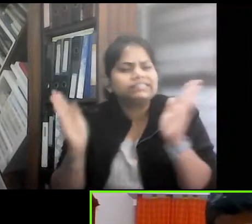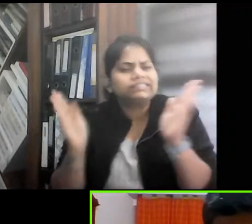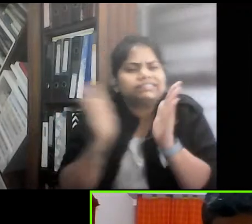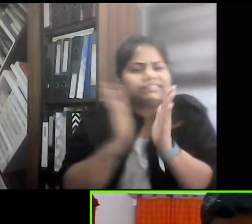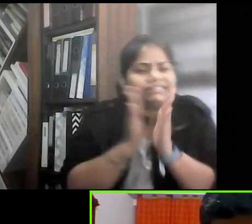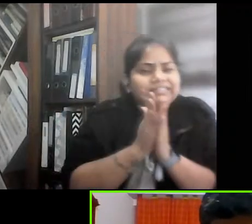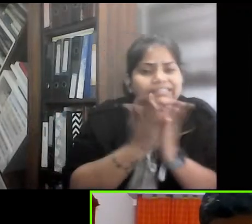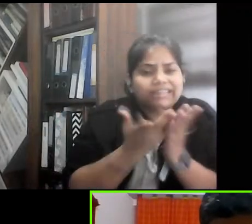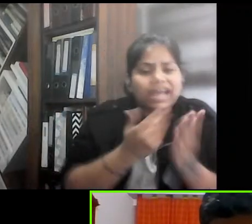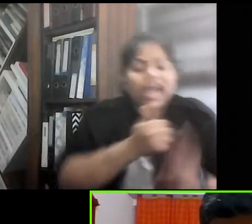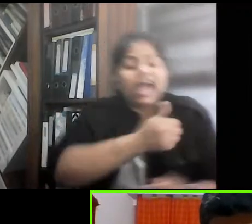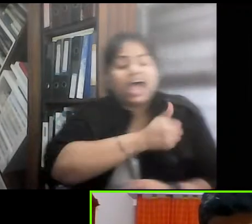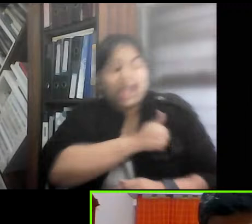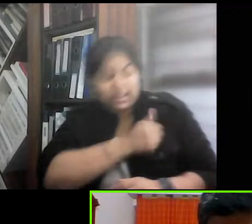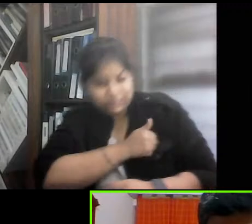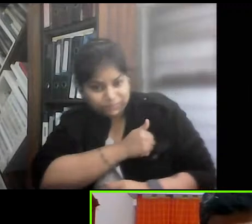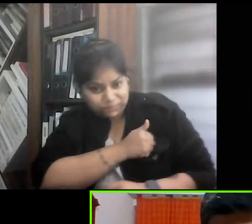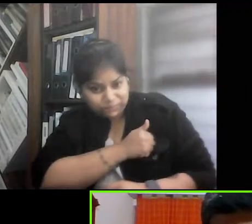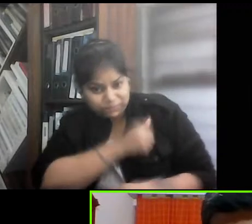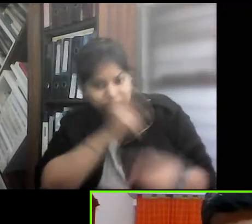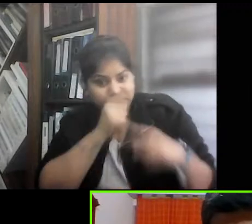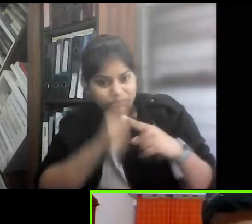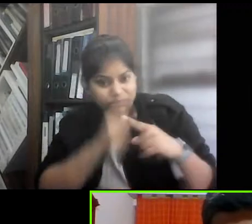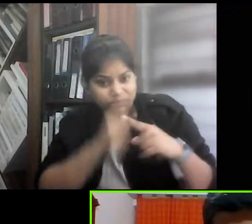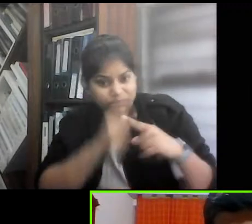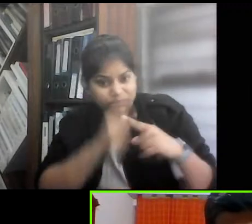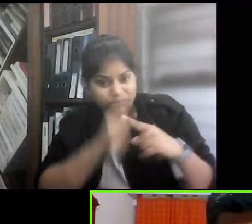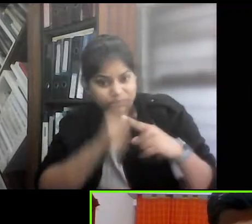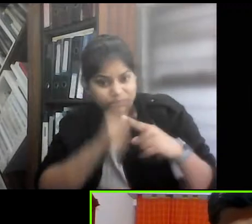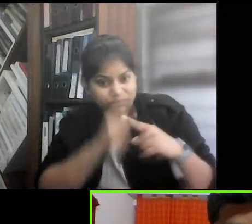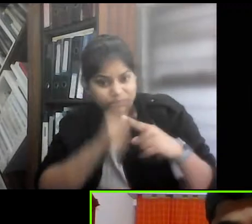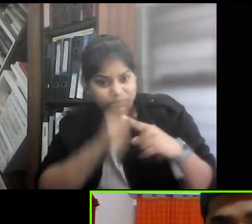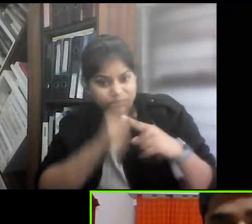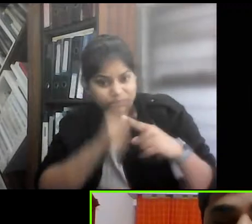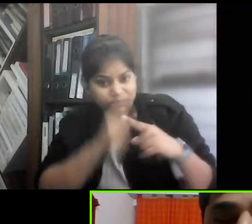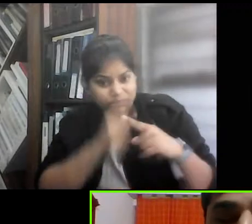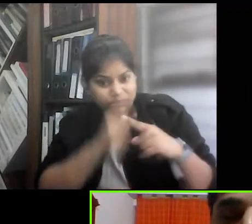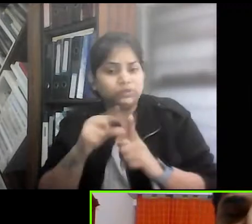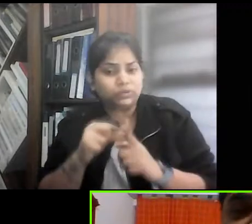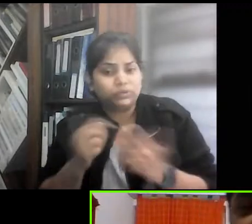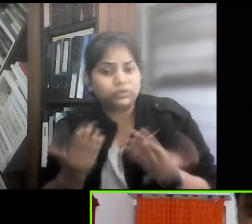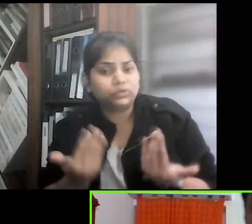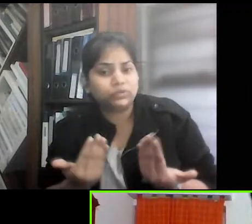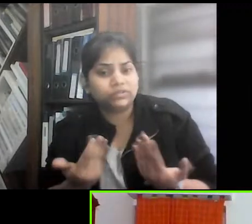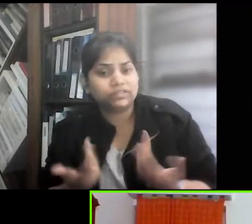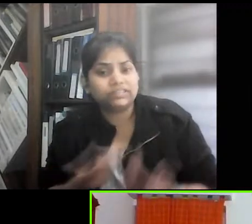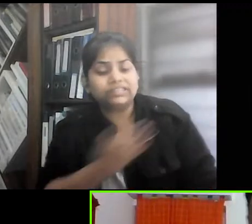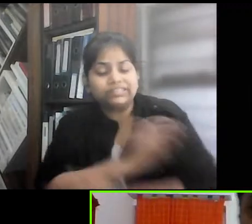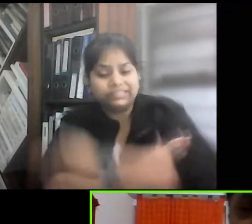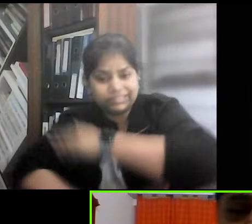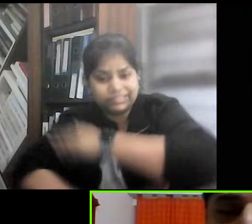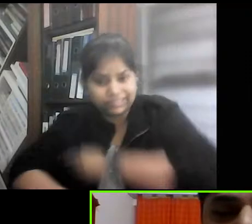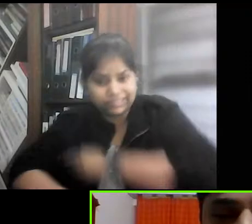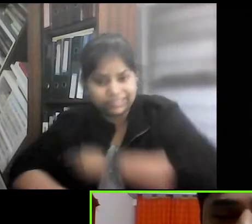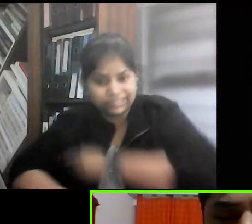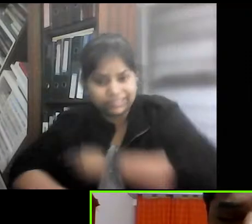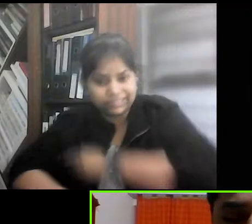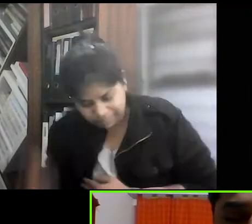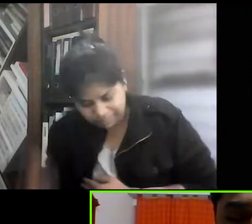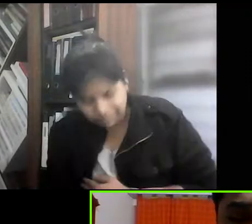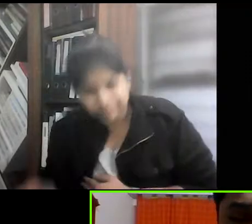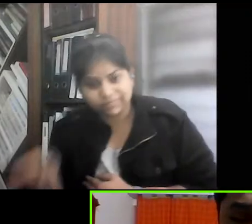and what that attitude can do to children with disability. And I think I would say